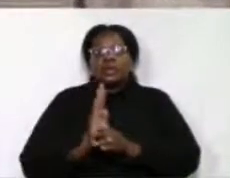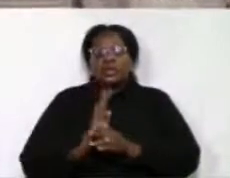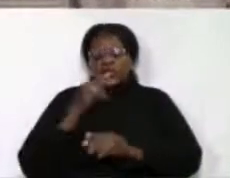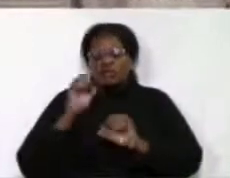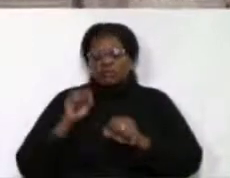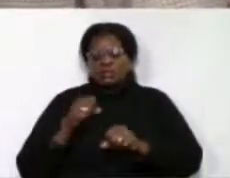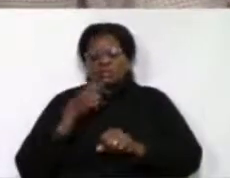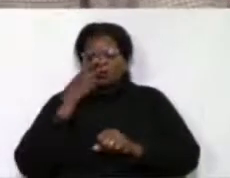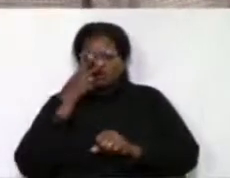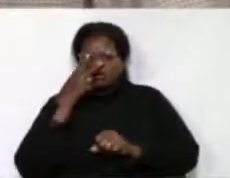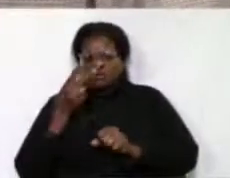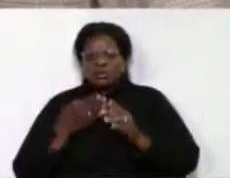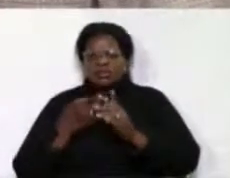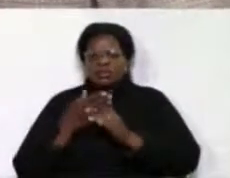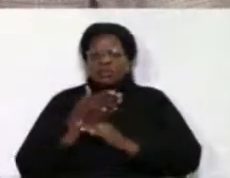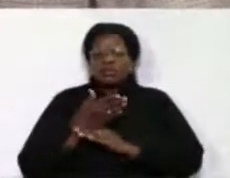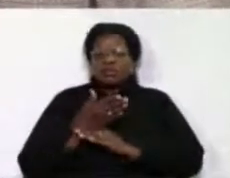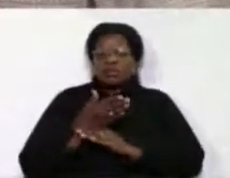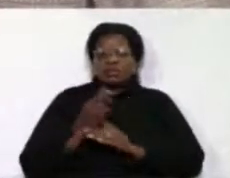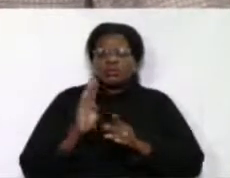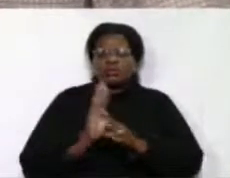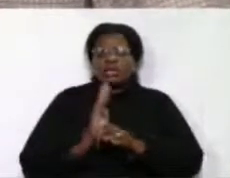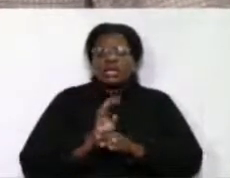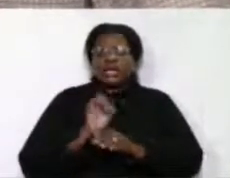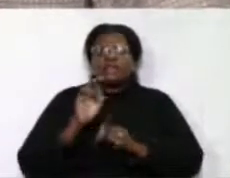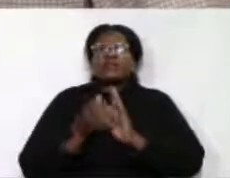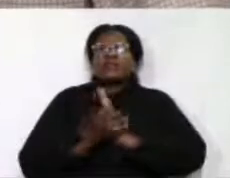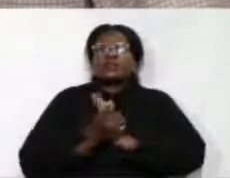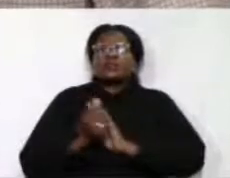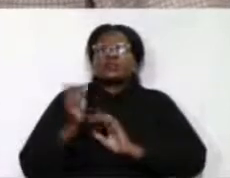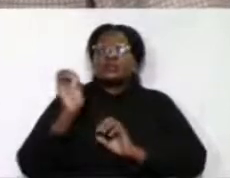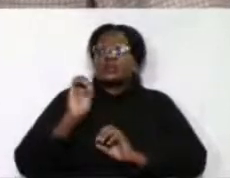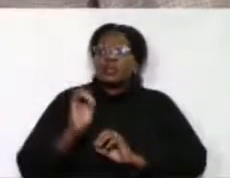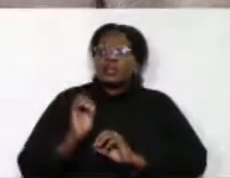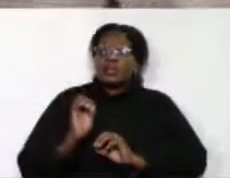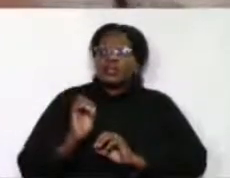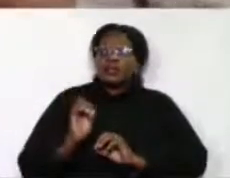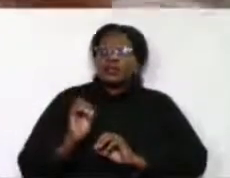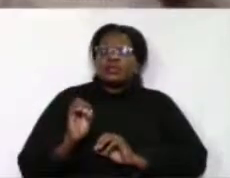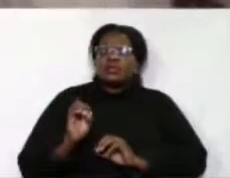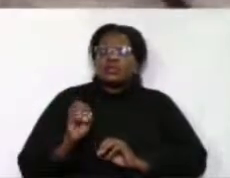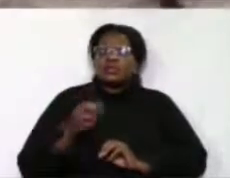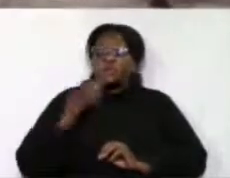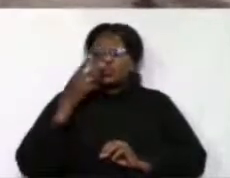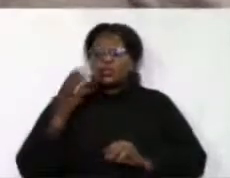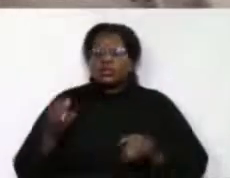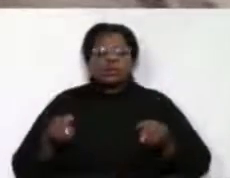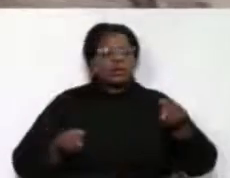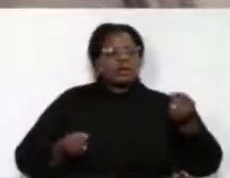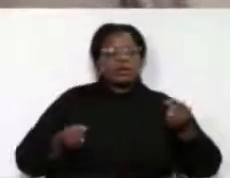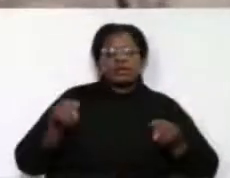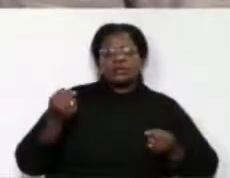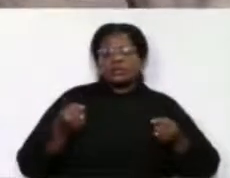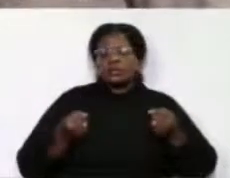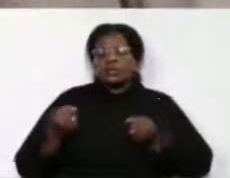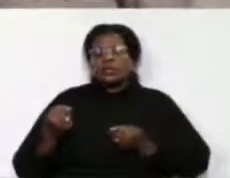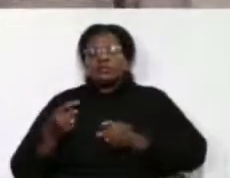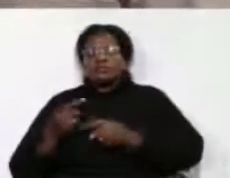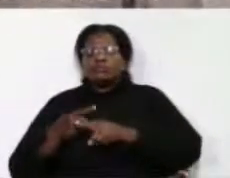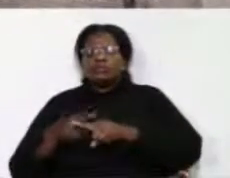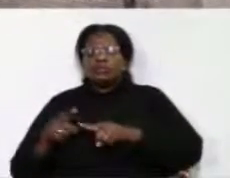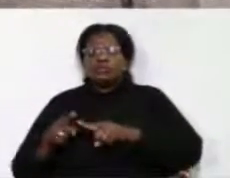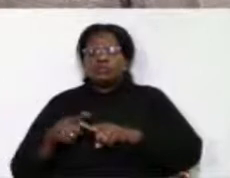And if you're not that experienced, then you should get somebody to look through it for you, because you'll see the cars, you'll see the machines, you'll see the customers,